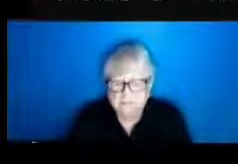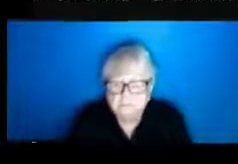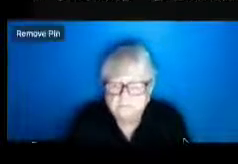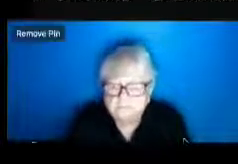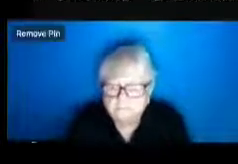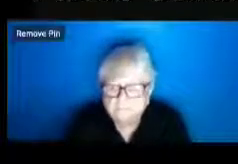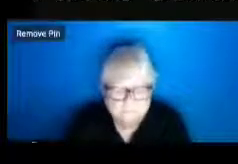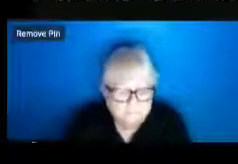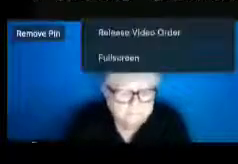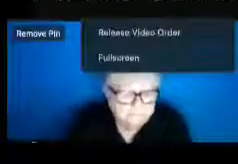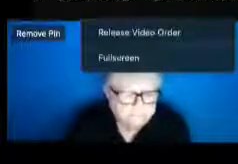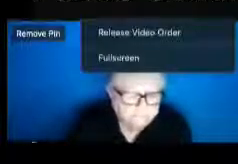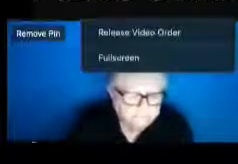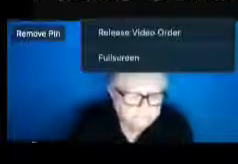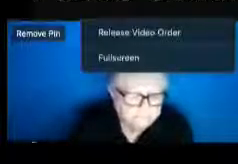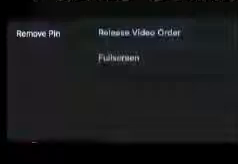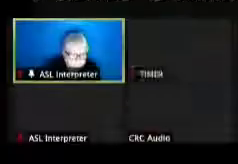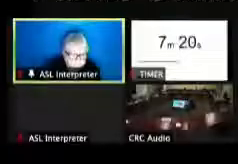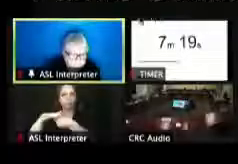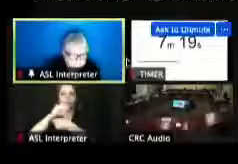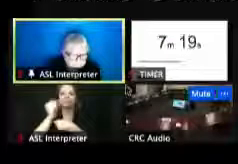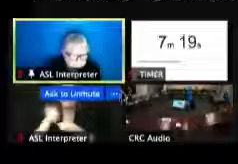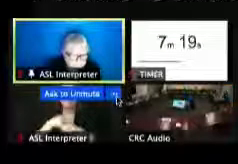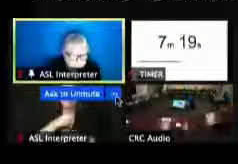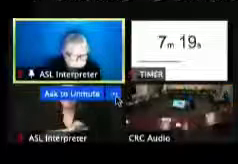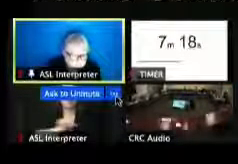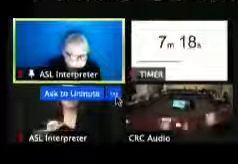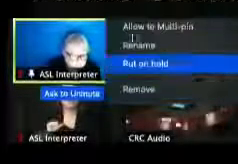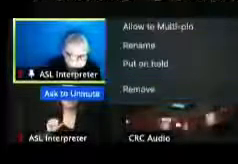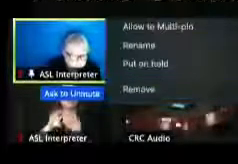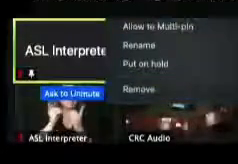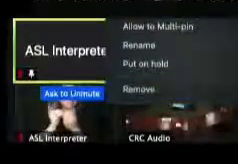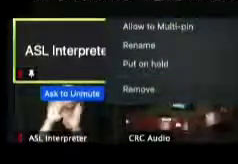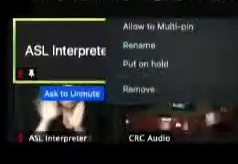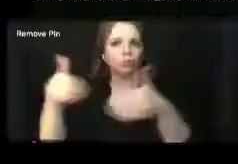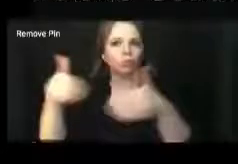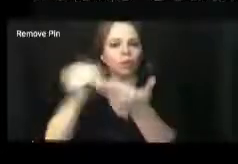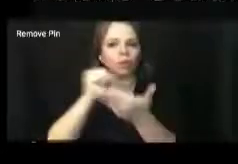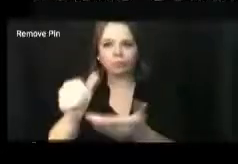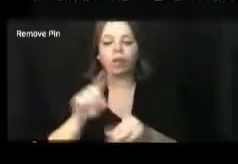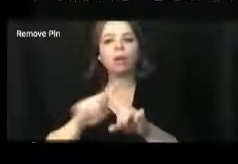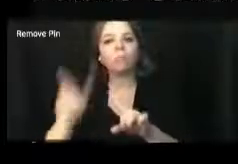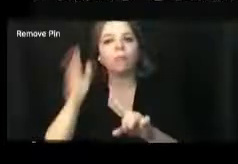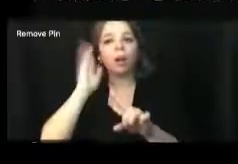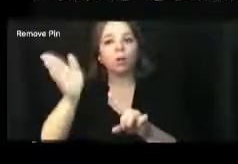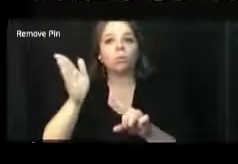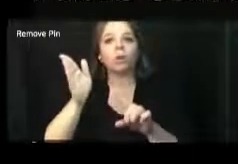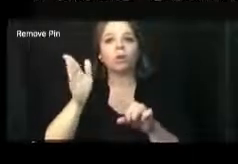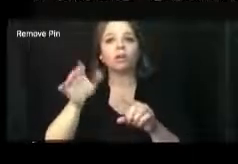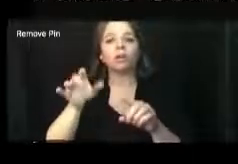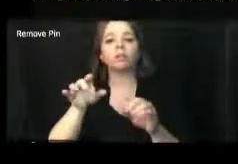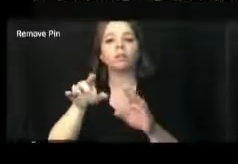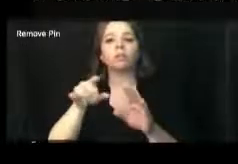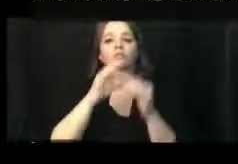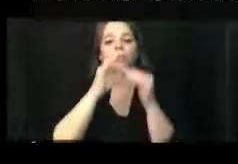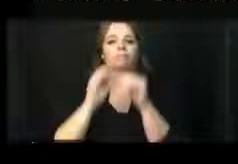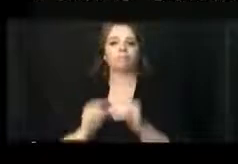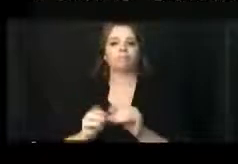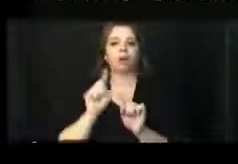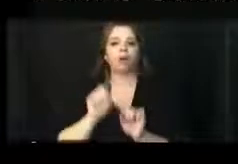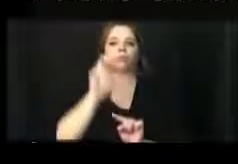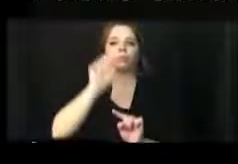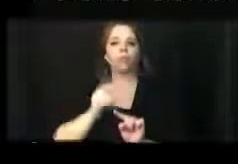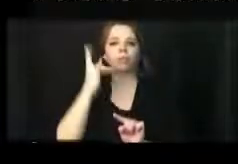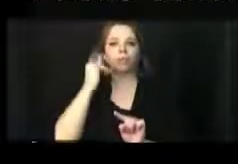region. We don't have an assembly district recommendation for this, but I will just drop us down to Southern California so we can start talking about